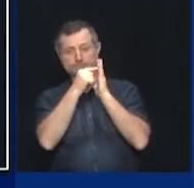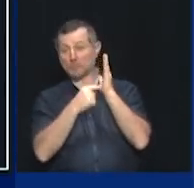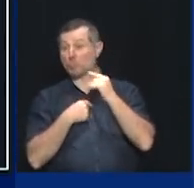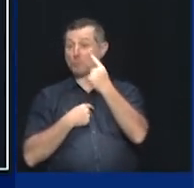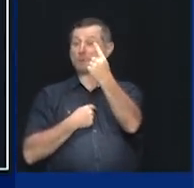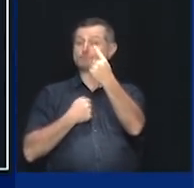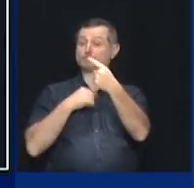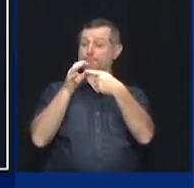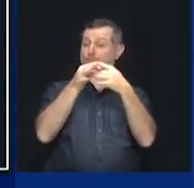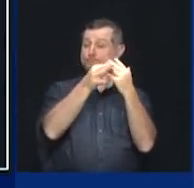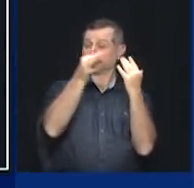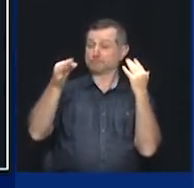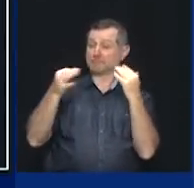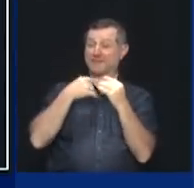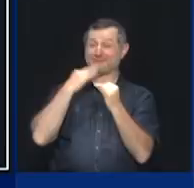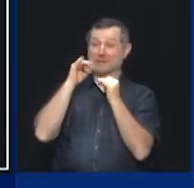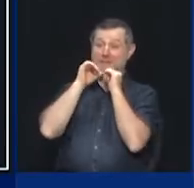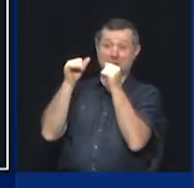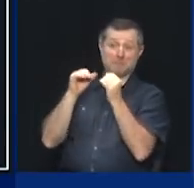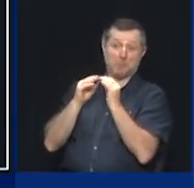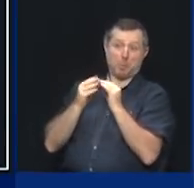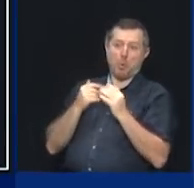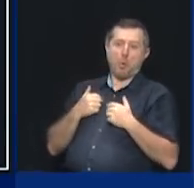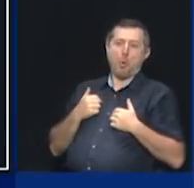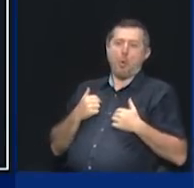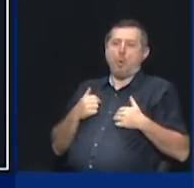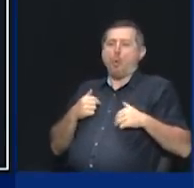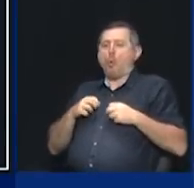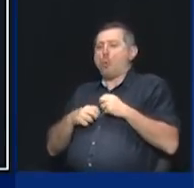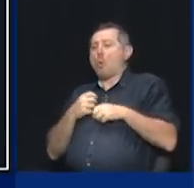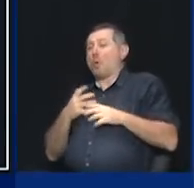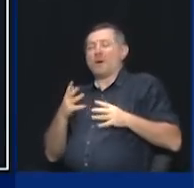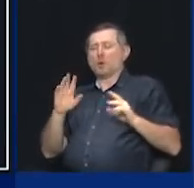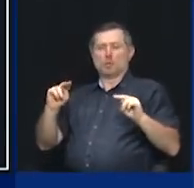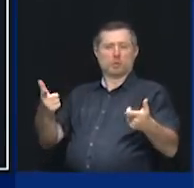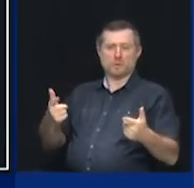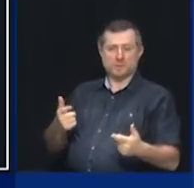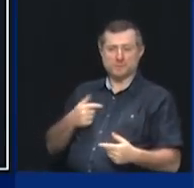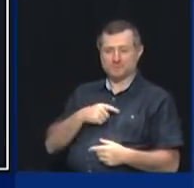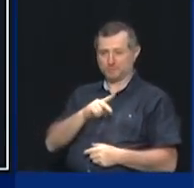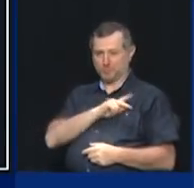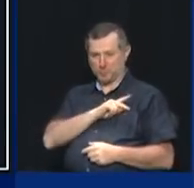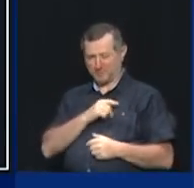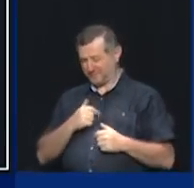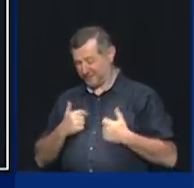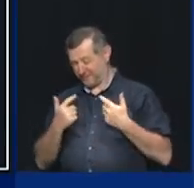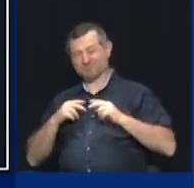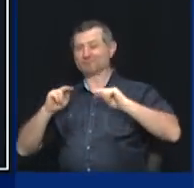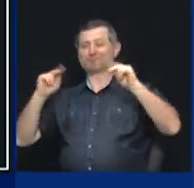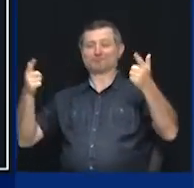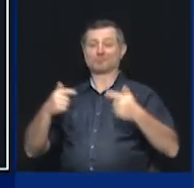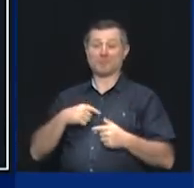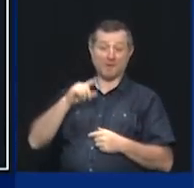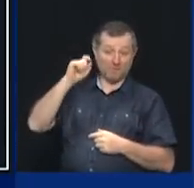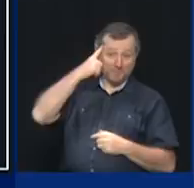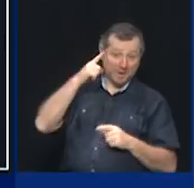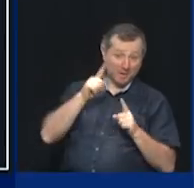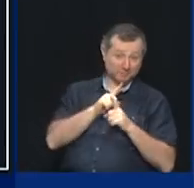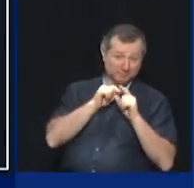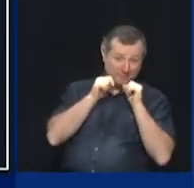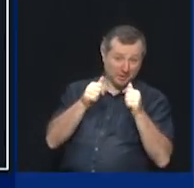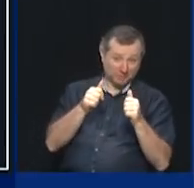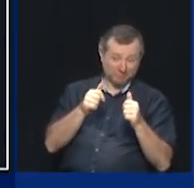problem never works. It doesn't work in your personal life. It doesn't work for government. You deny a